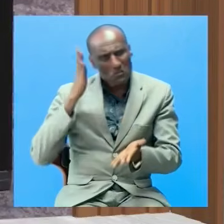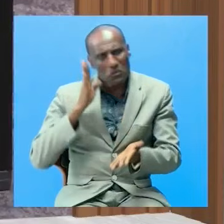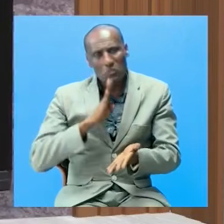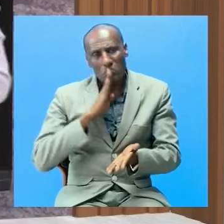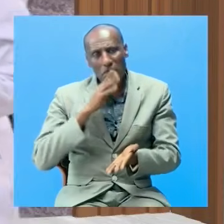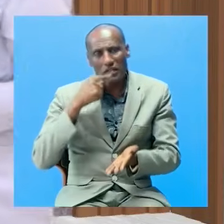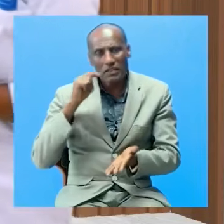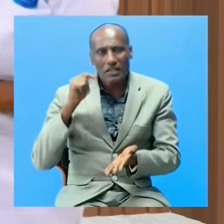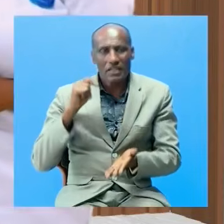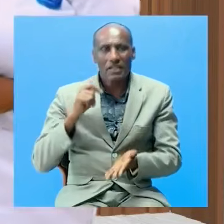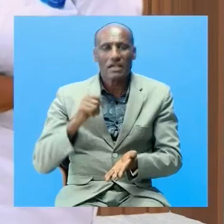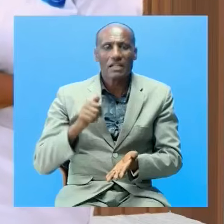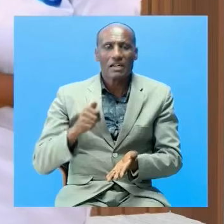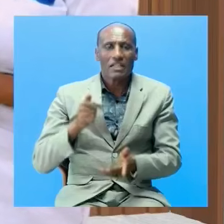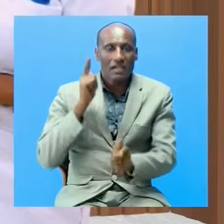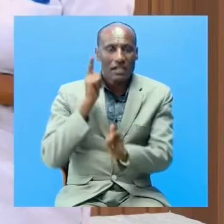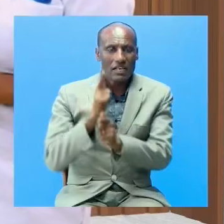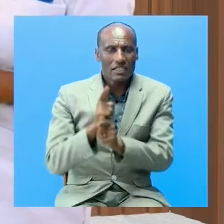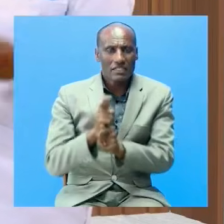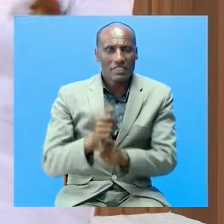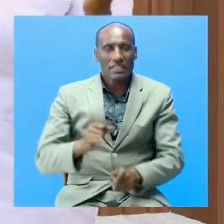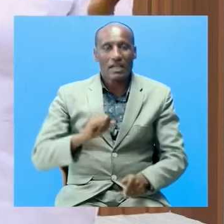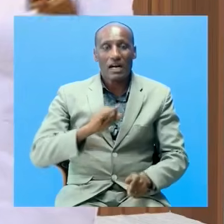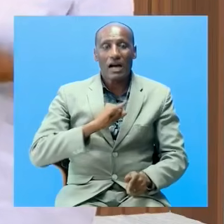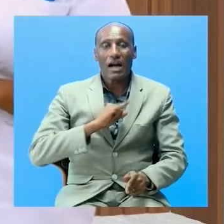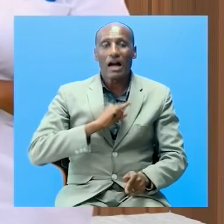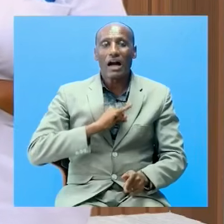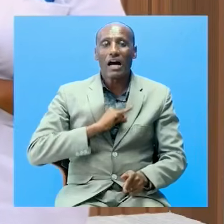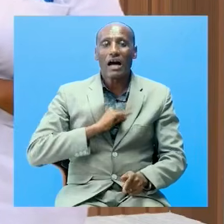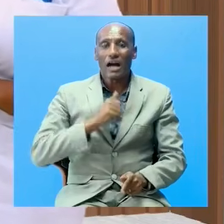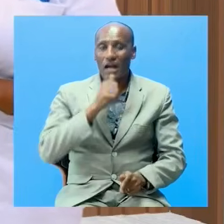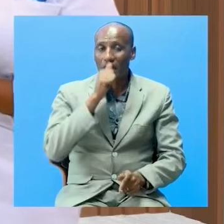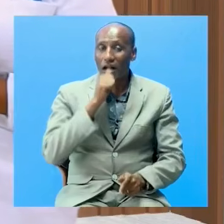one, it could be the answer. I'm not sure.